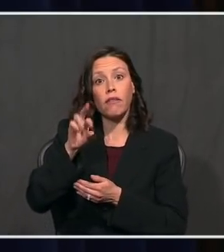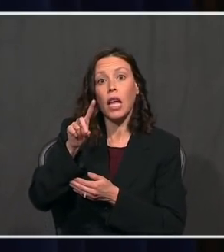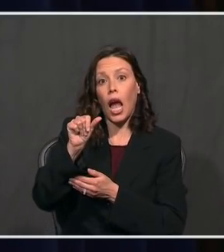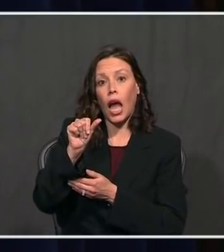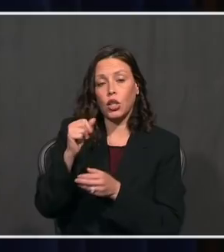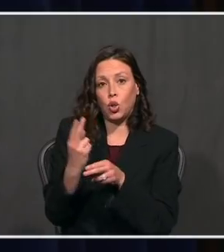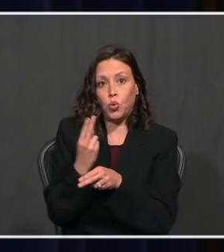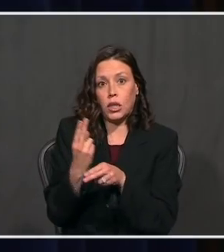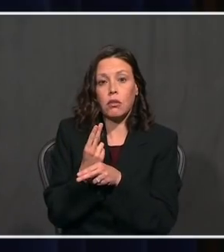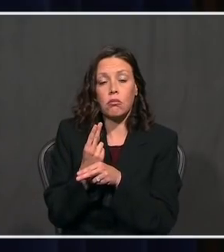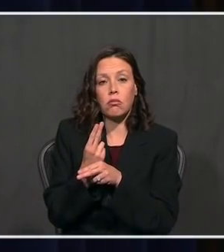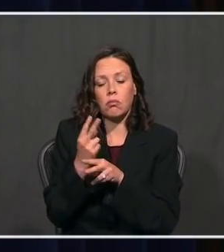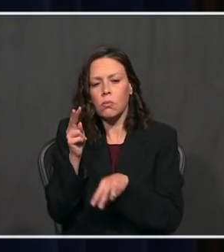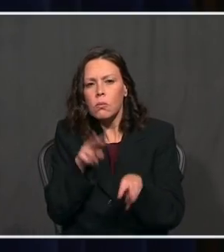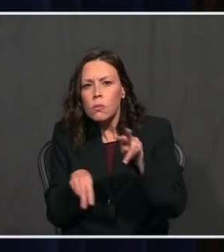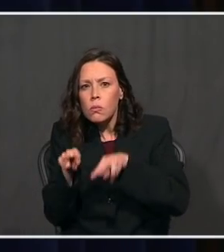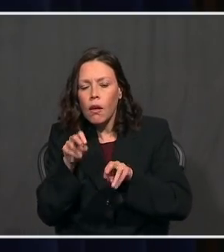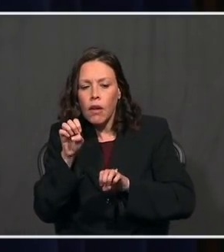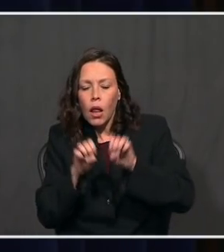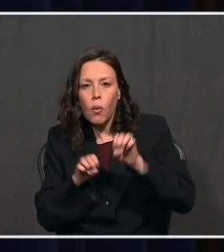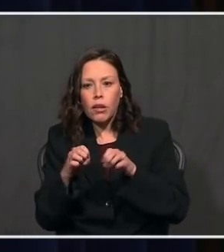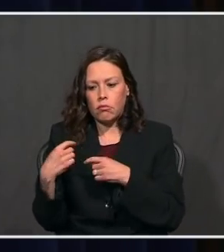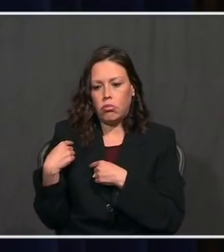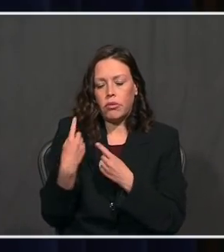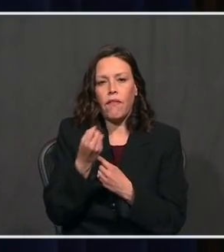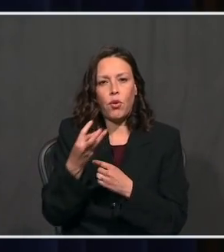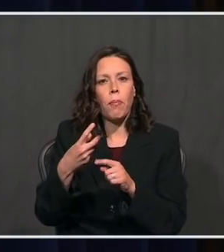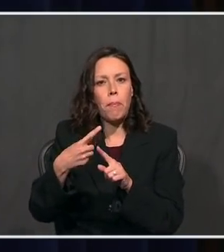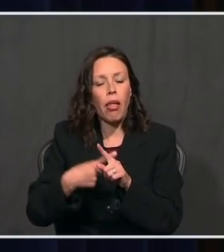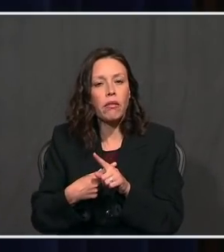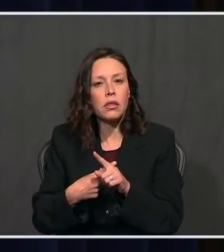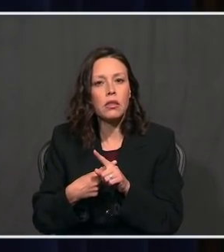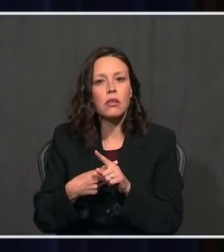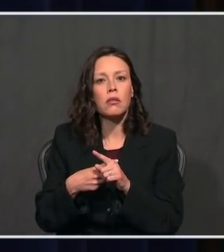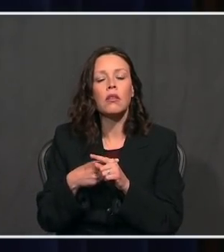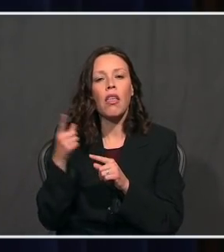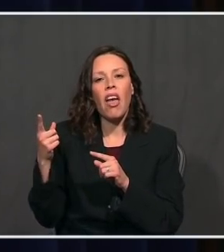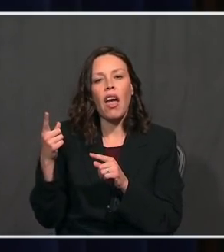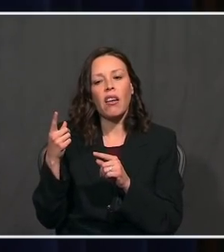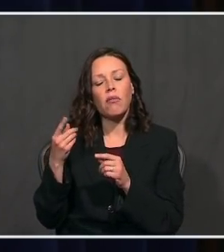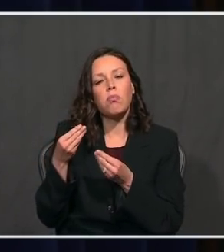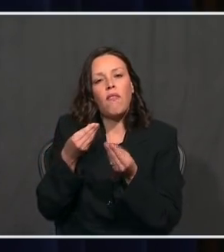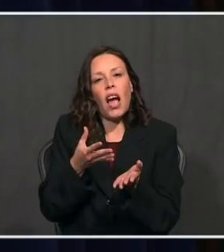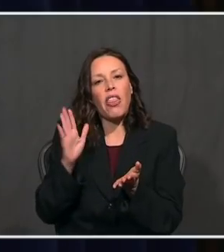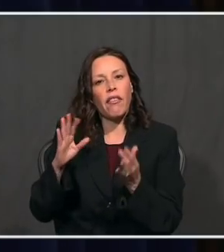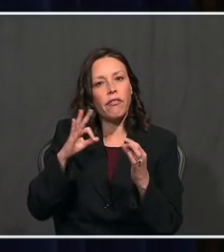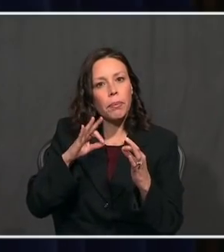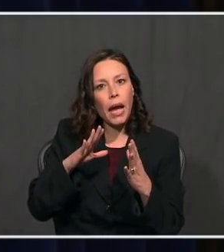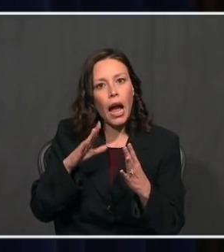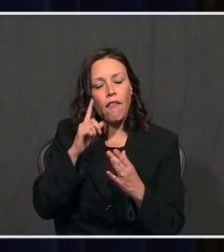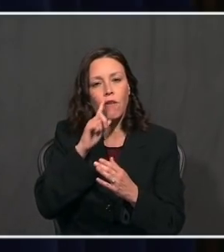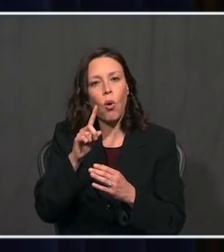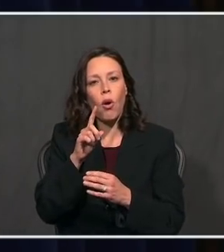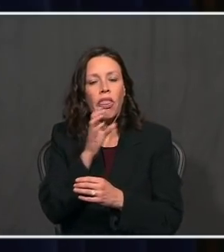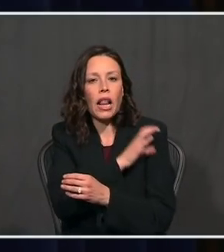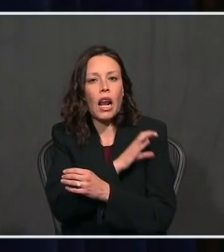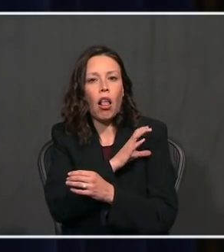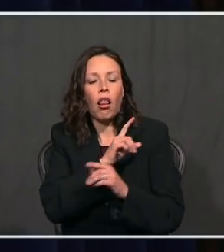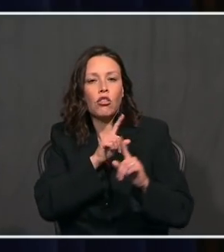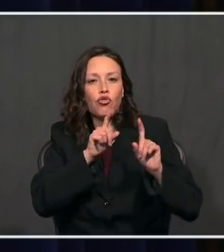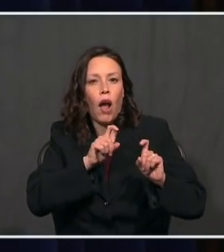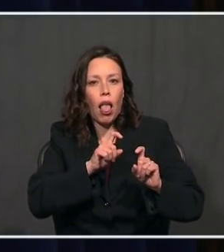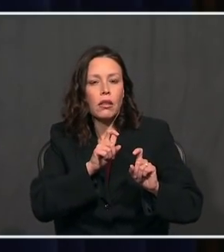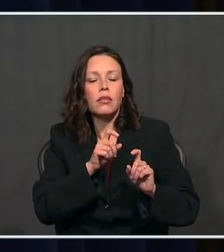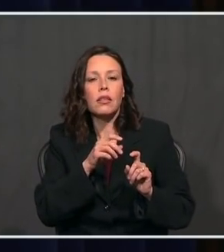has utilized over the last several months. They've had input into the clinical trials. They're obviously vital to evaluating